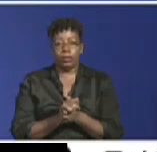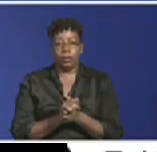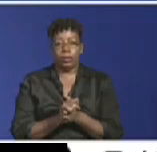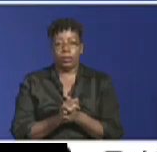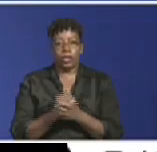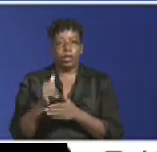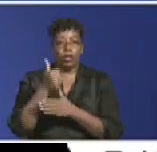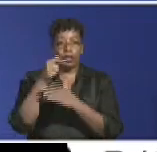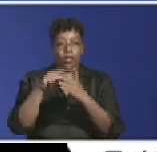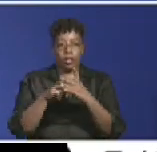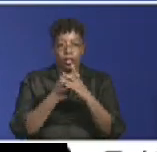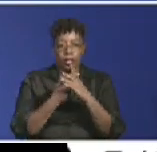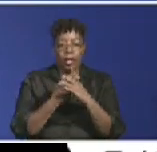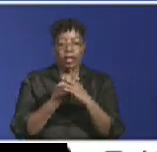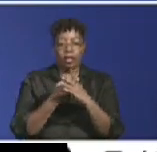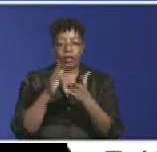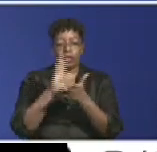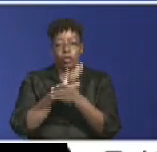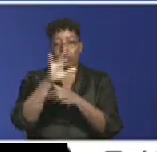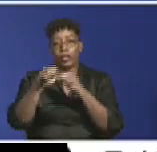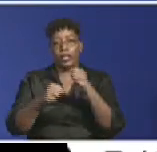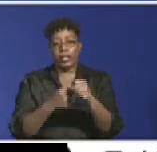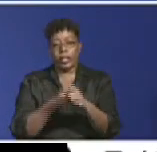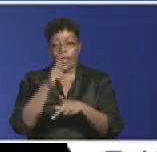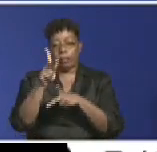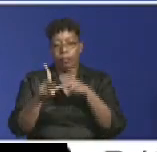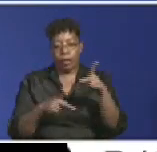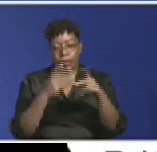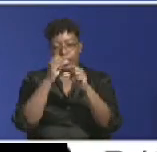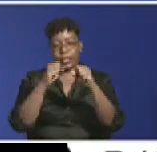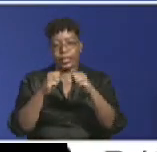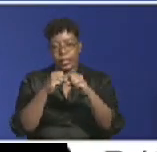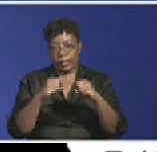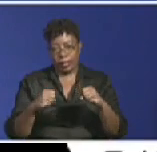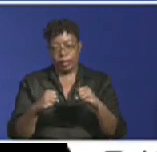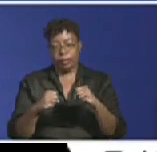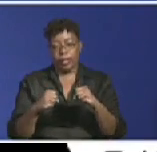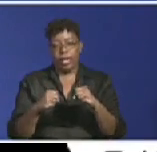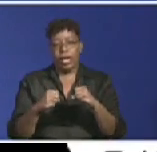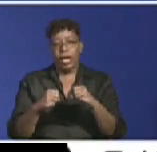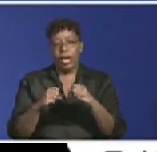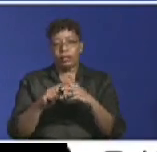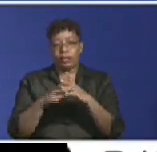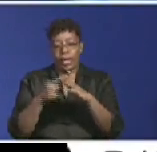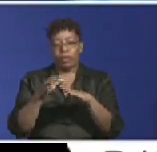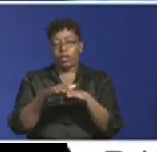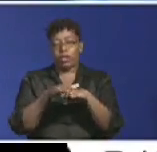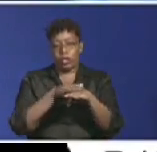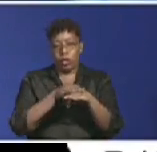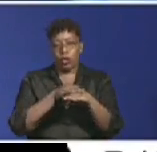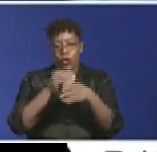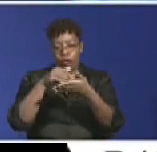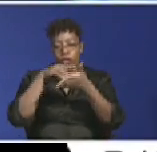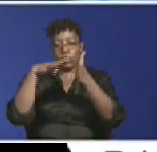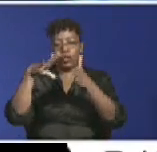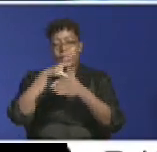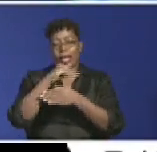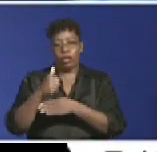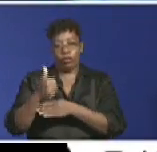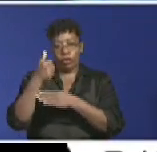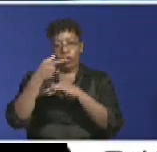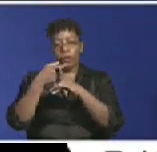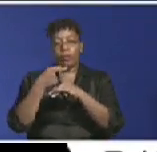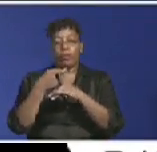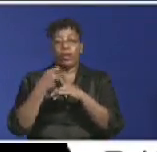The official start to the school year in the public school system got off to a very bumpy start for students, teachers and officials from the Ministry